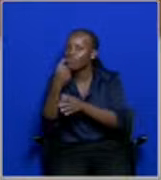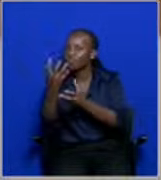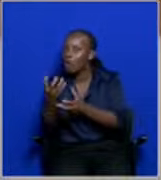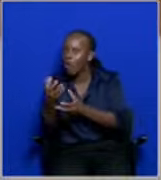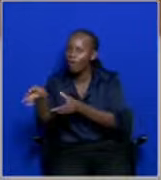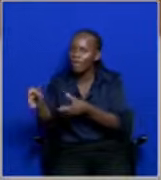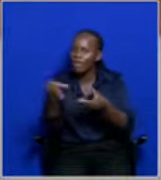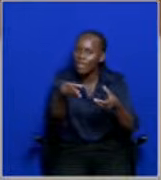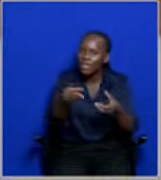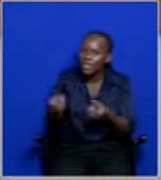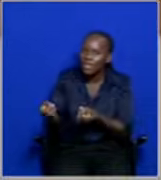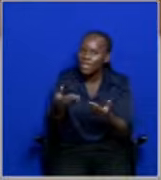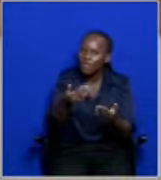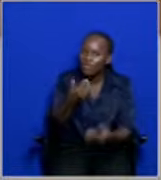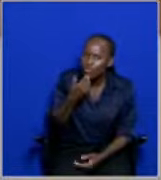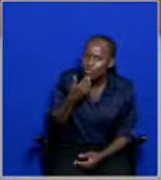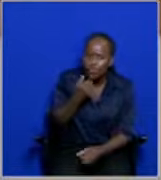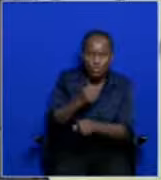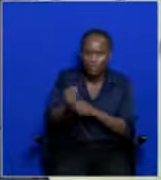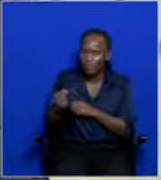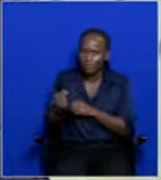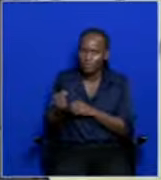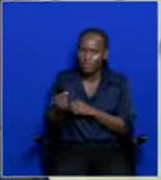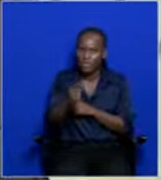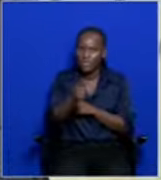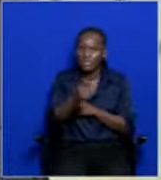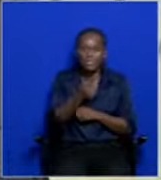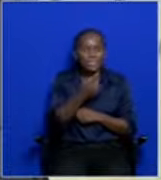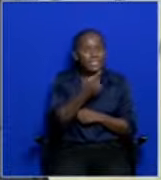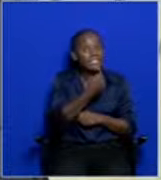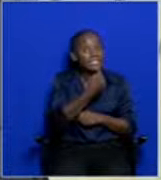to the JMPD officer? No.